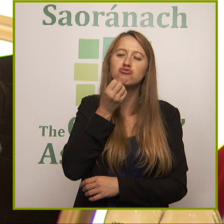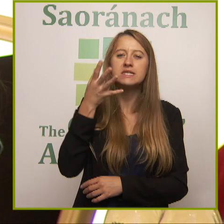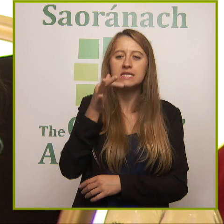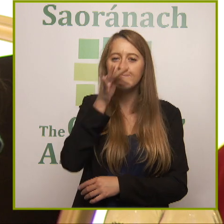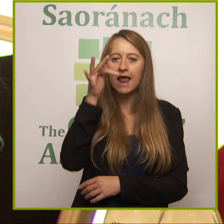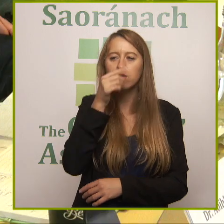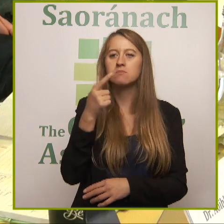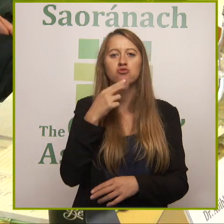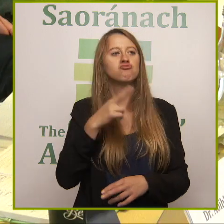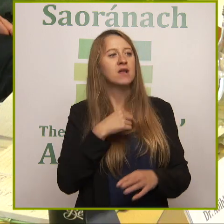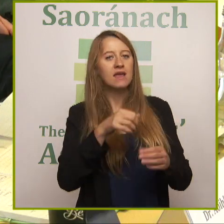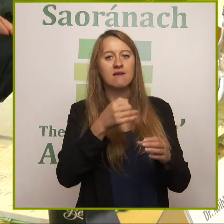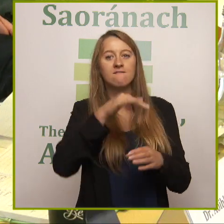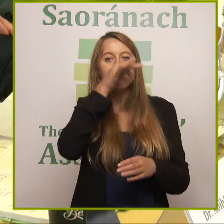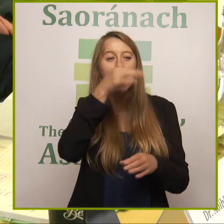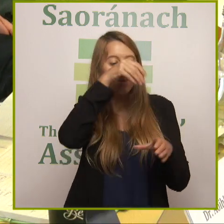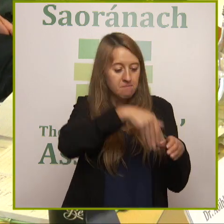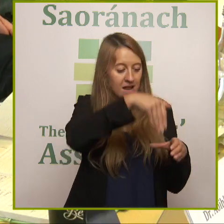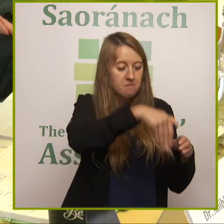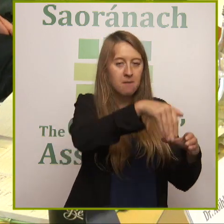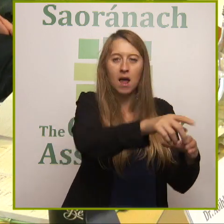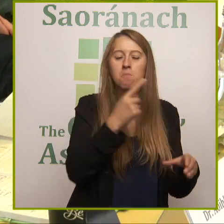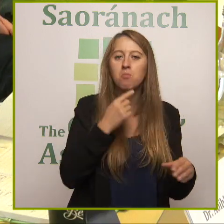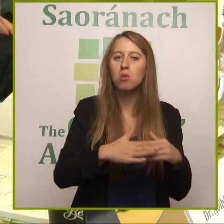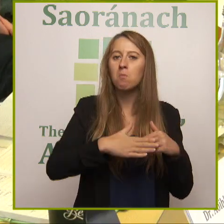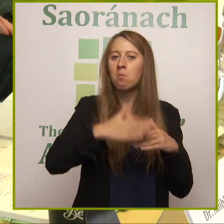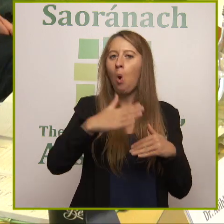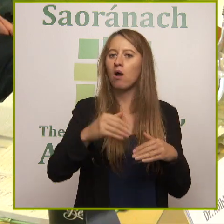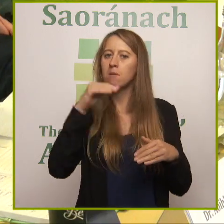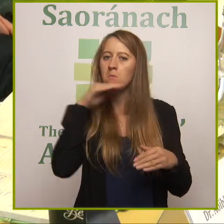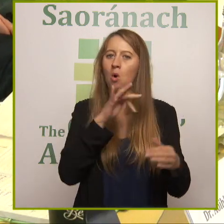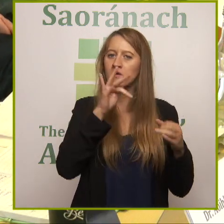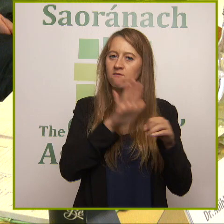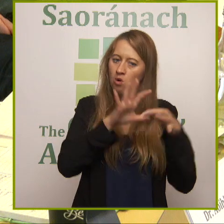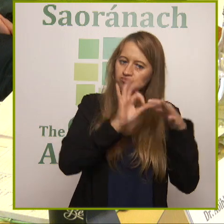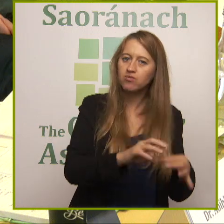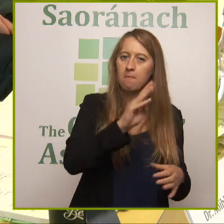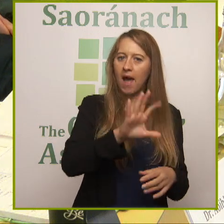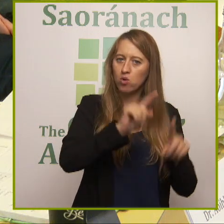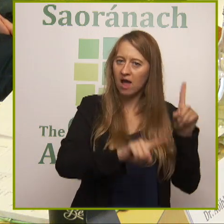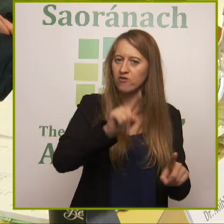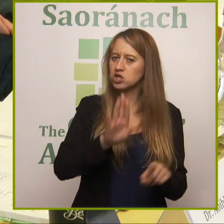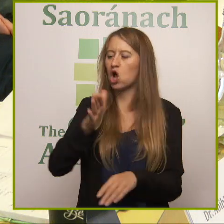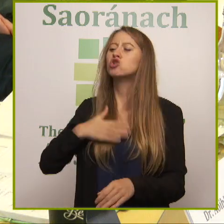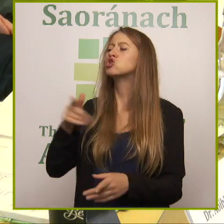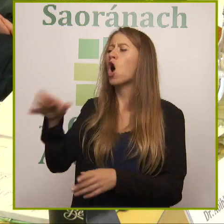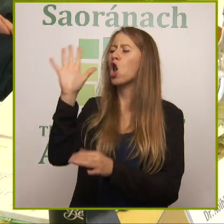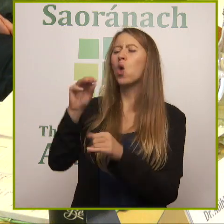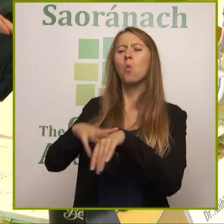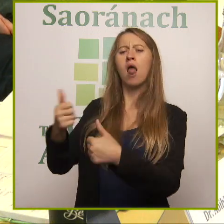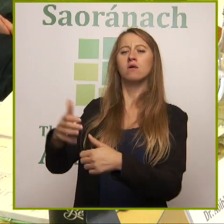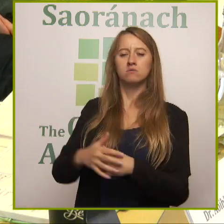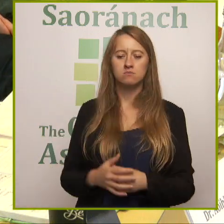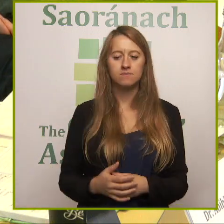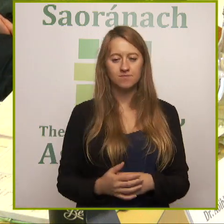biodiversity. Excellent, thank you. That's a very specific call. Thank you, Esther, for that. David, how about you? We had a quick chat about this a few minutes